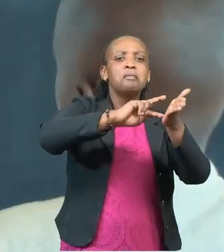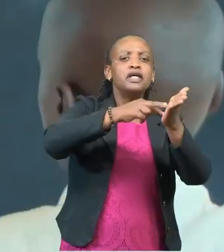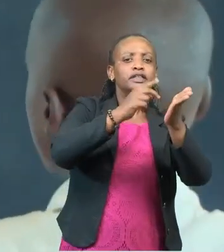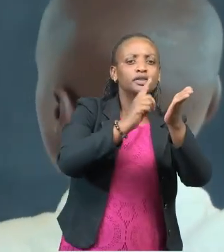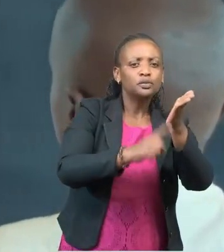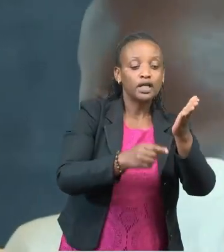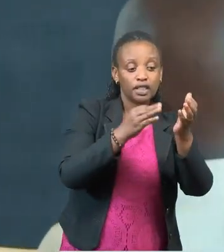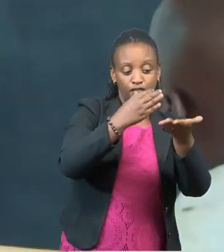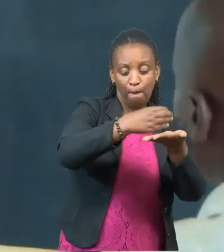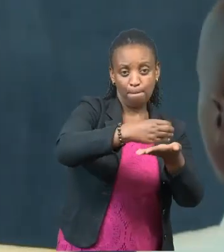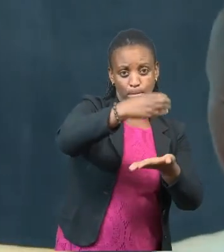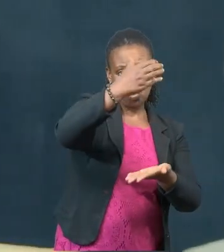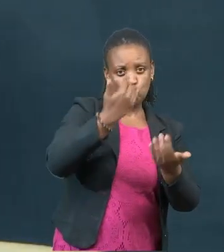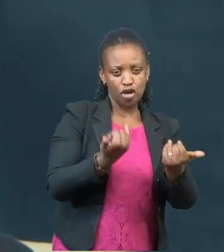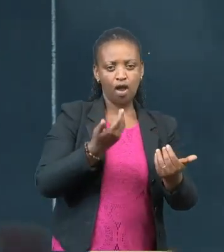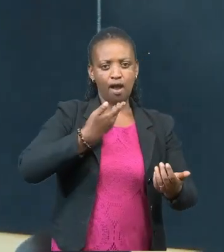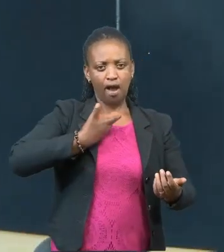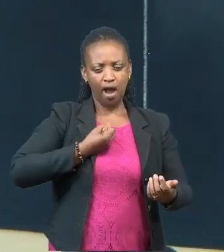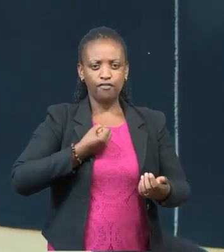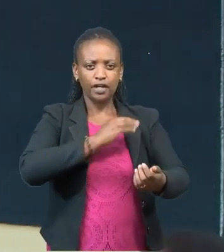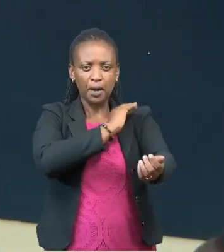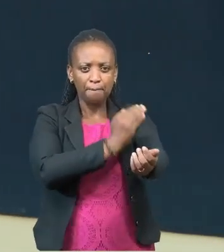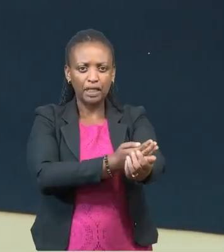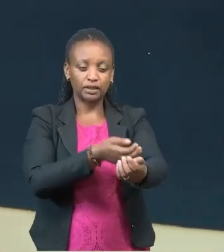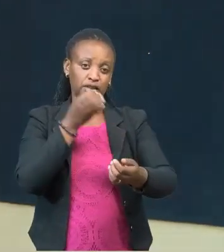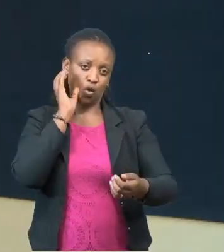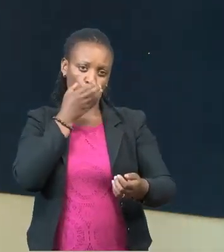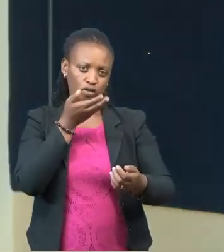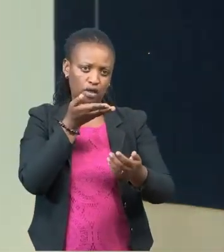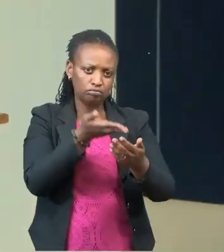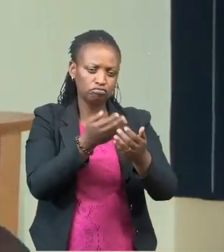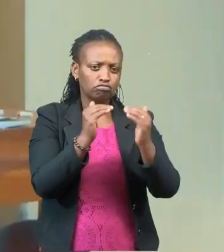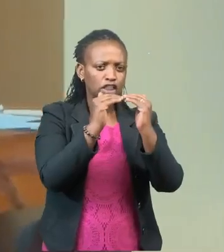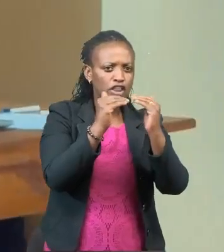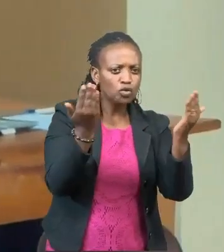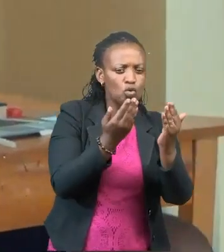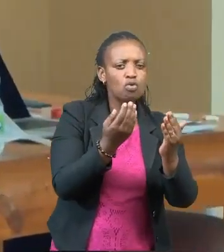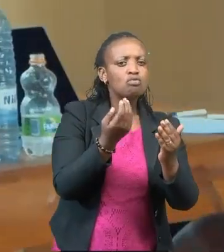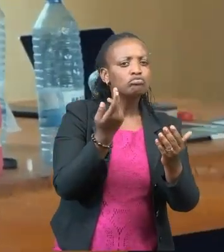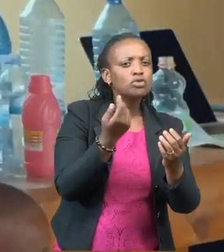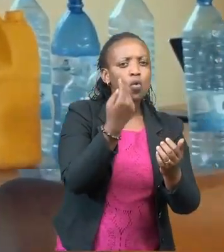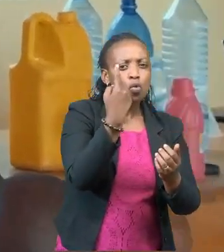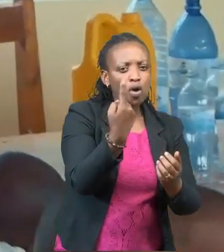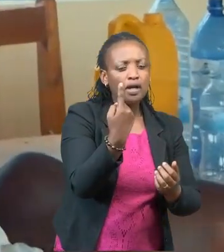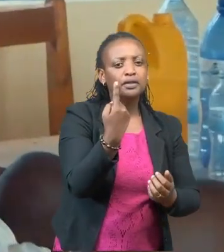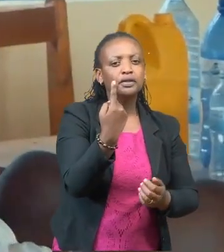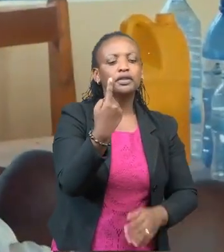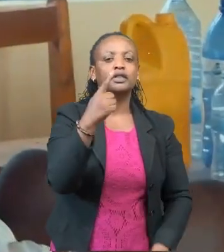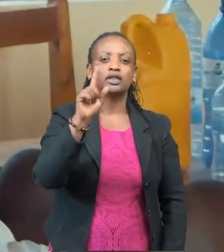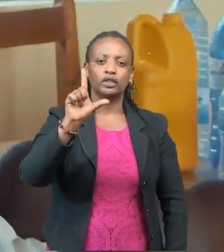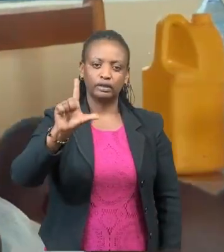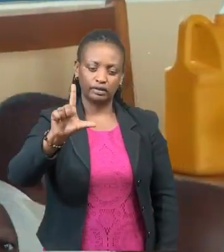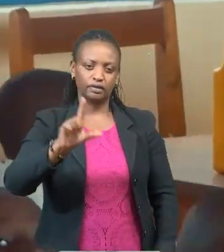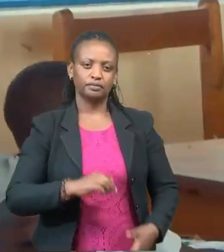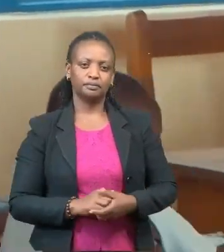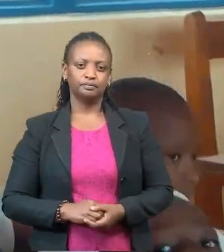liter. That means that in this bottle now, I have the capacity of water which is equal to 1 liter.